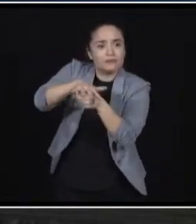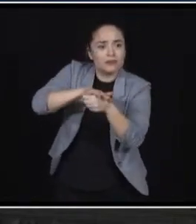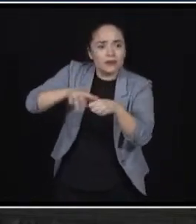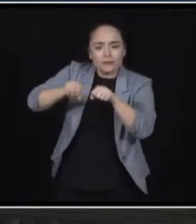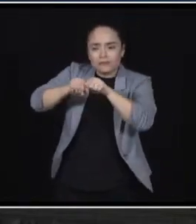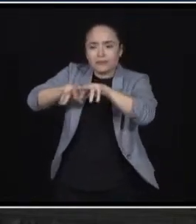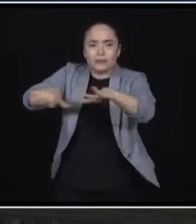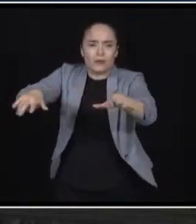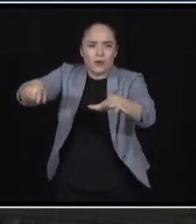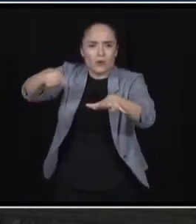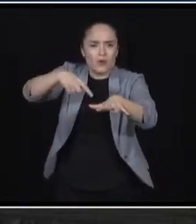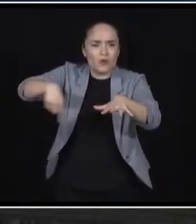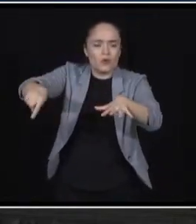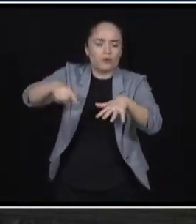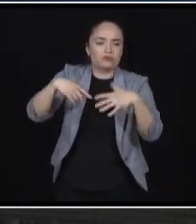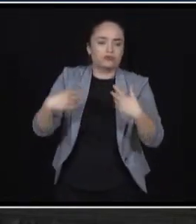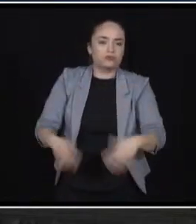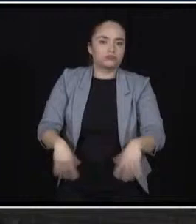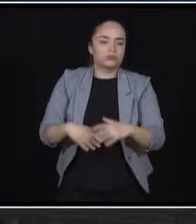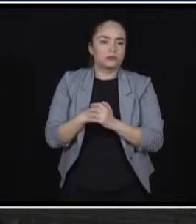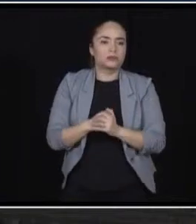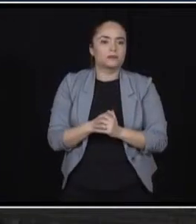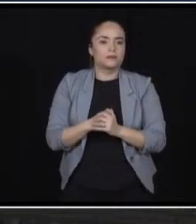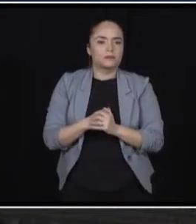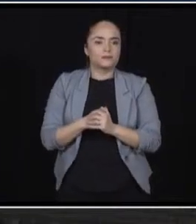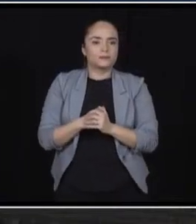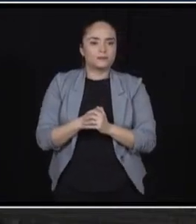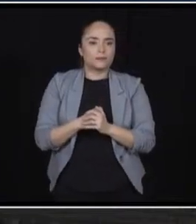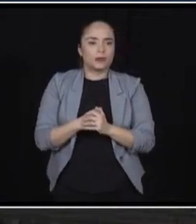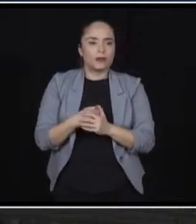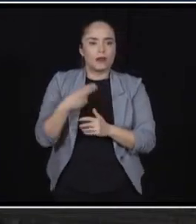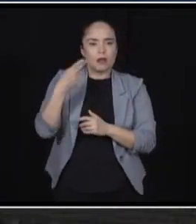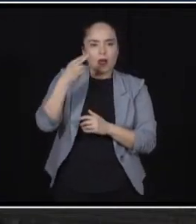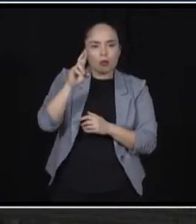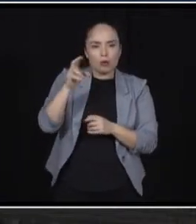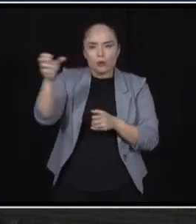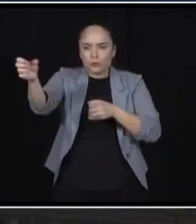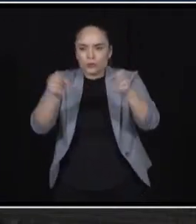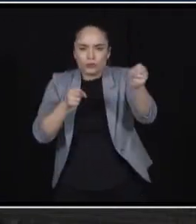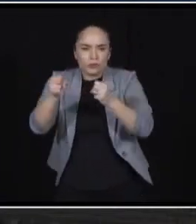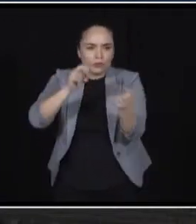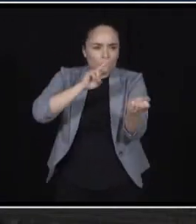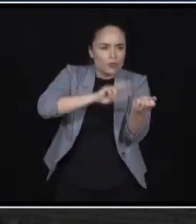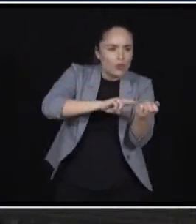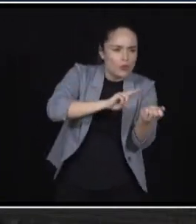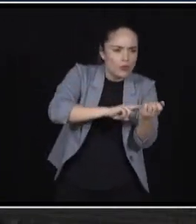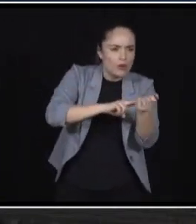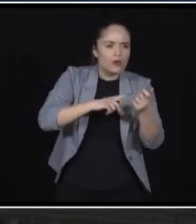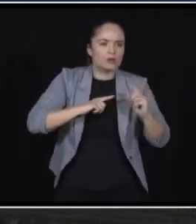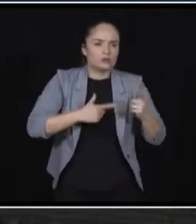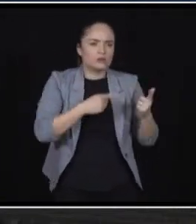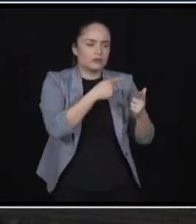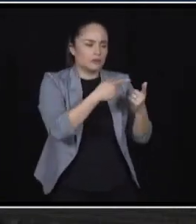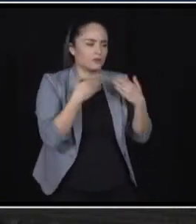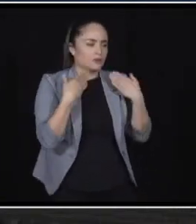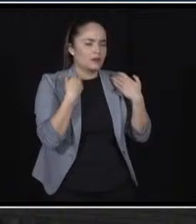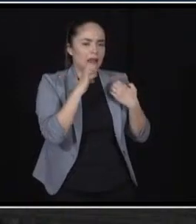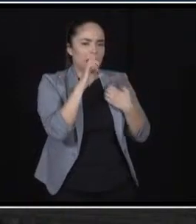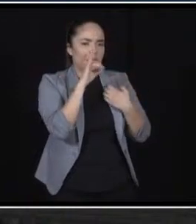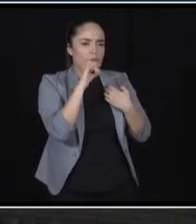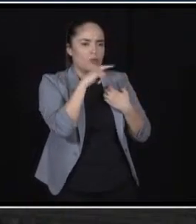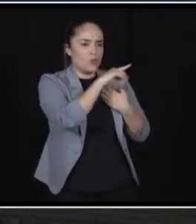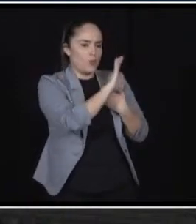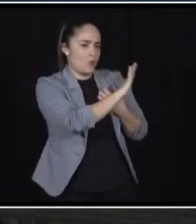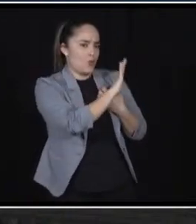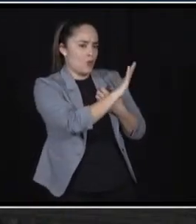resource issues in there, I know I'll leave that to Mr. Elliott may want to comment on that, as in the whole sector has been planning and working hard at